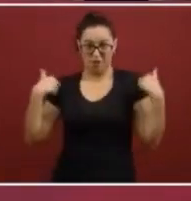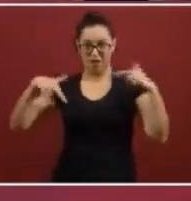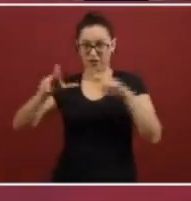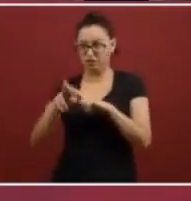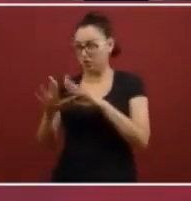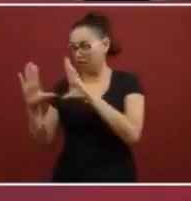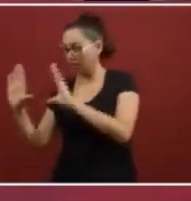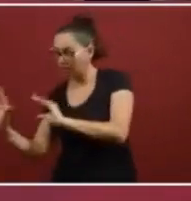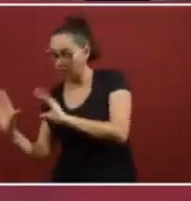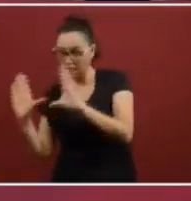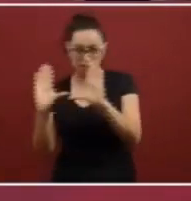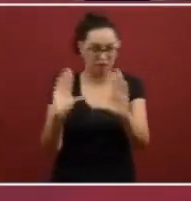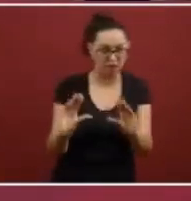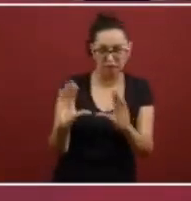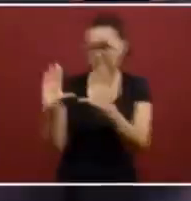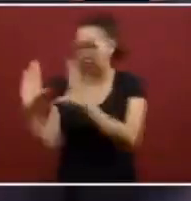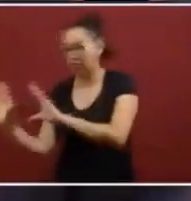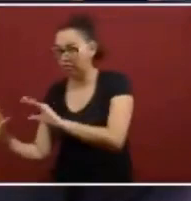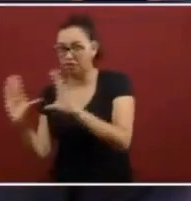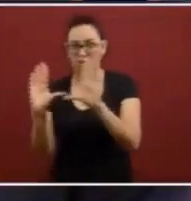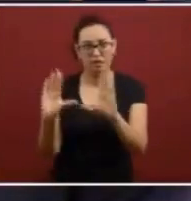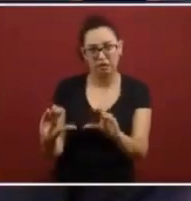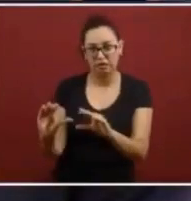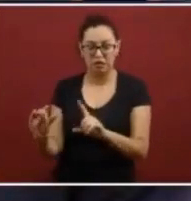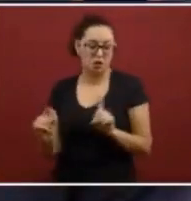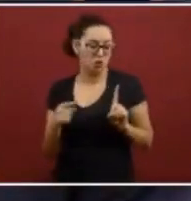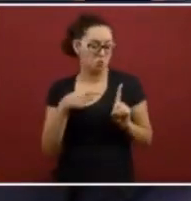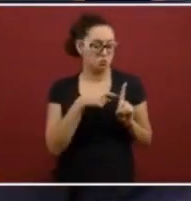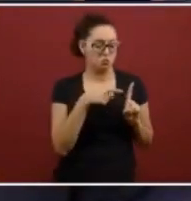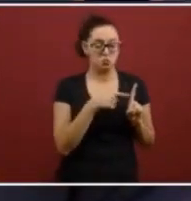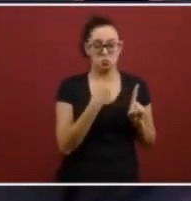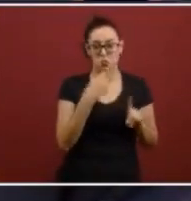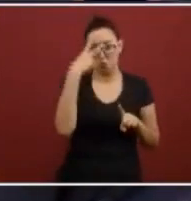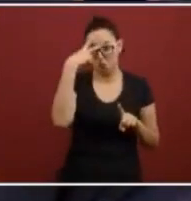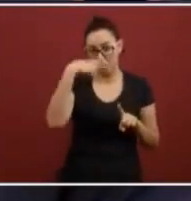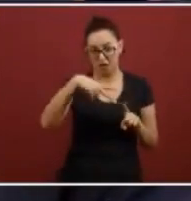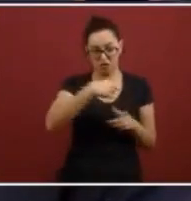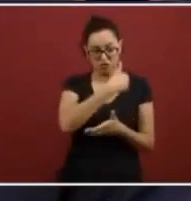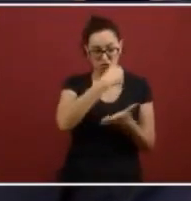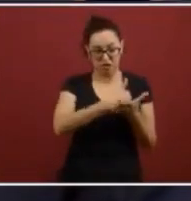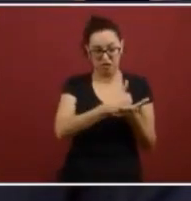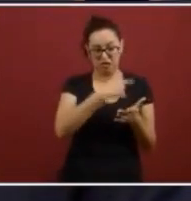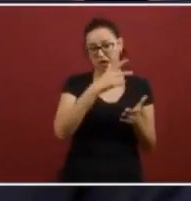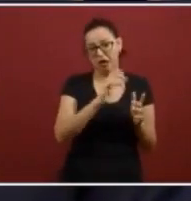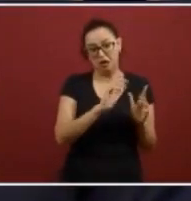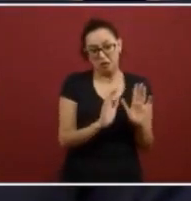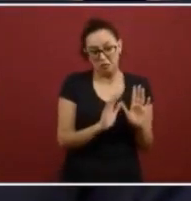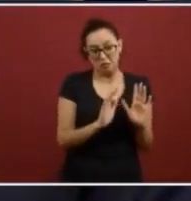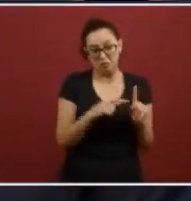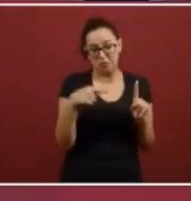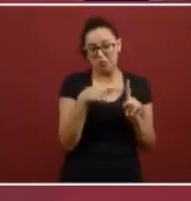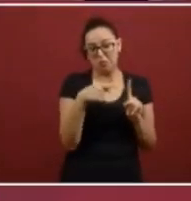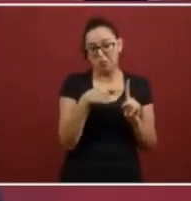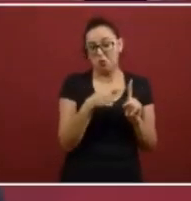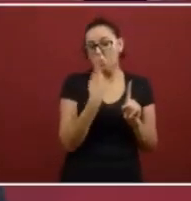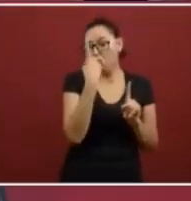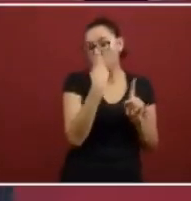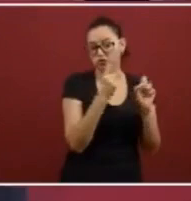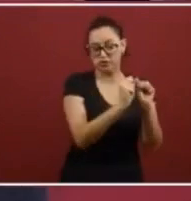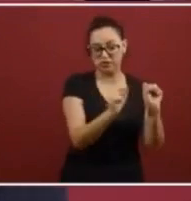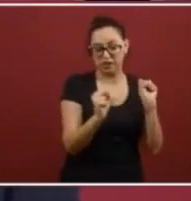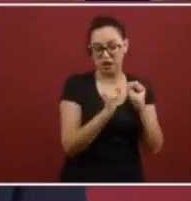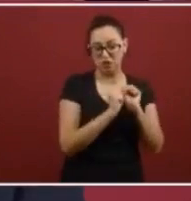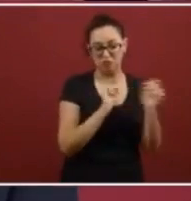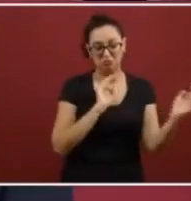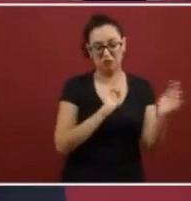teacher ganando lo mismo. would earn the same income. Eh, la as gran one